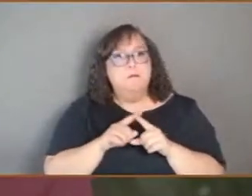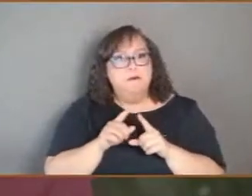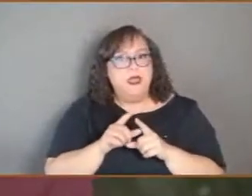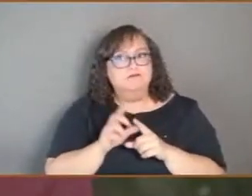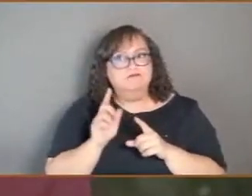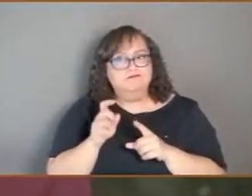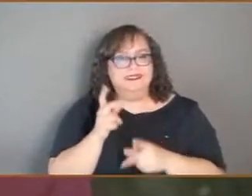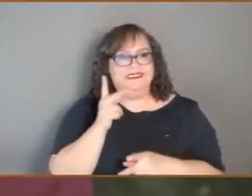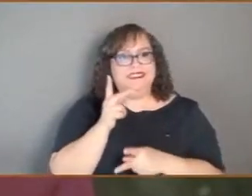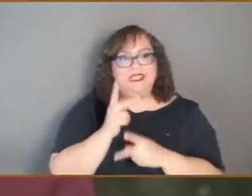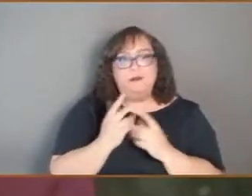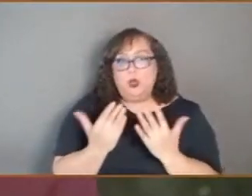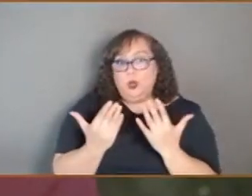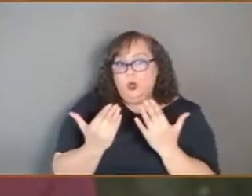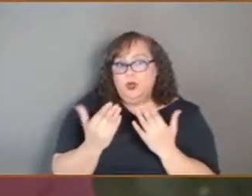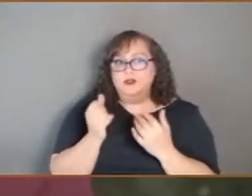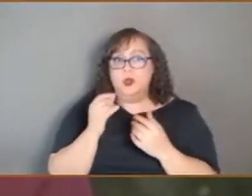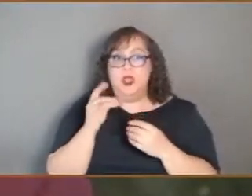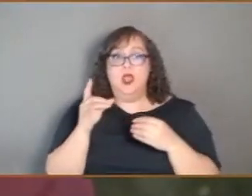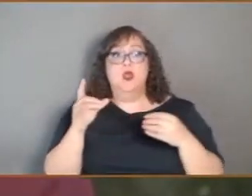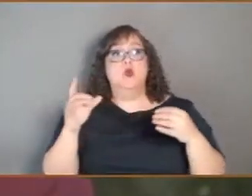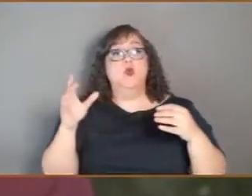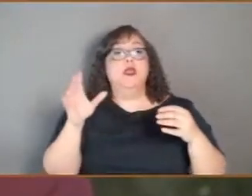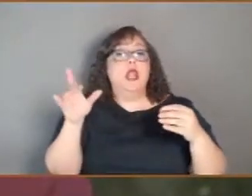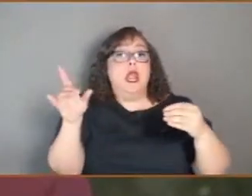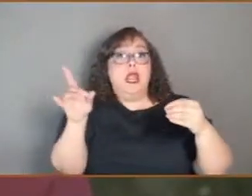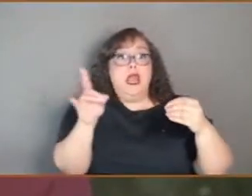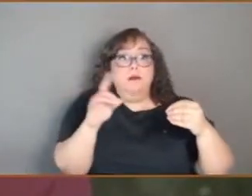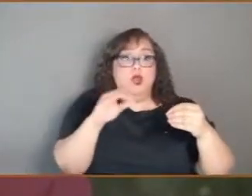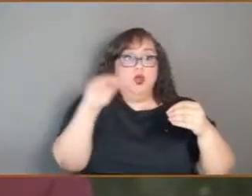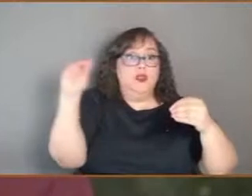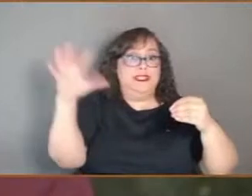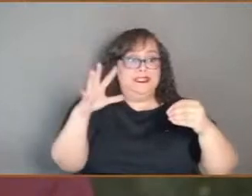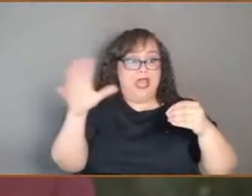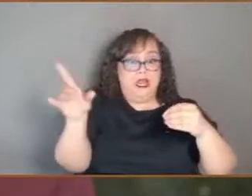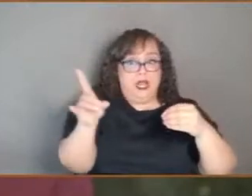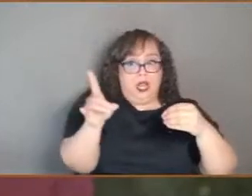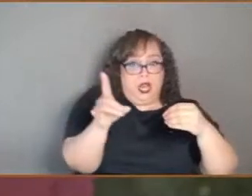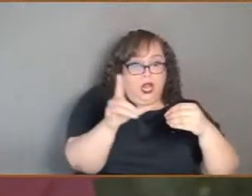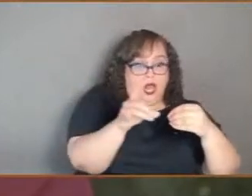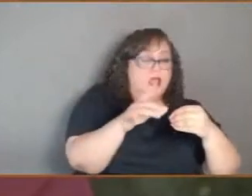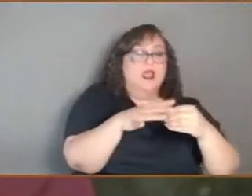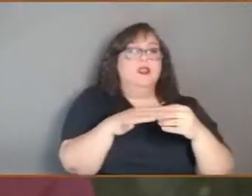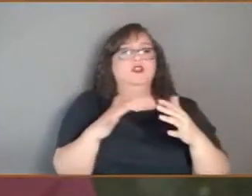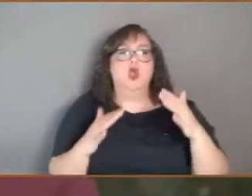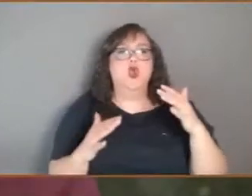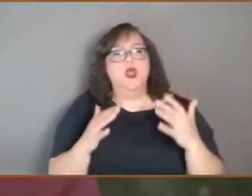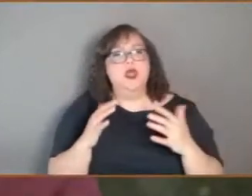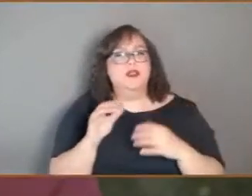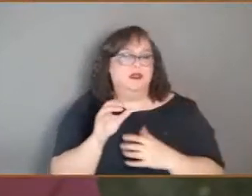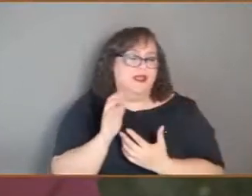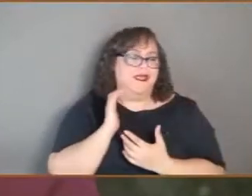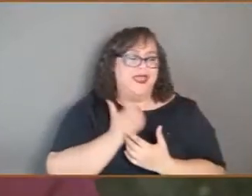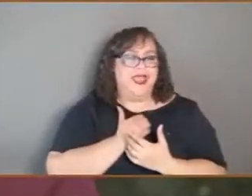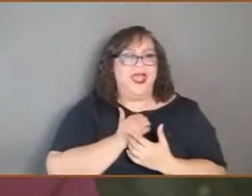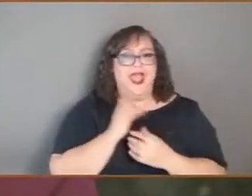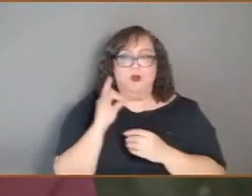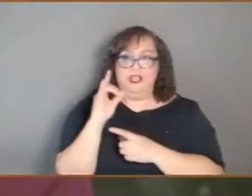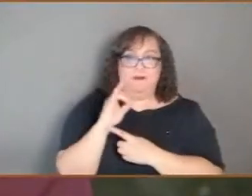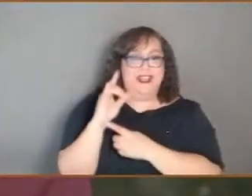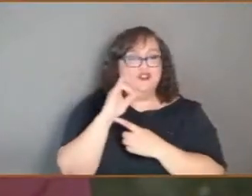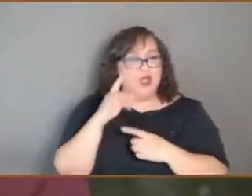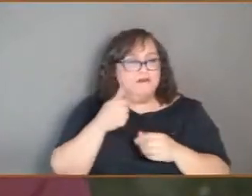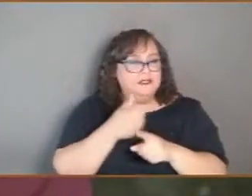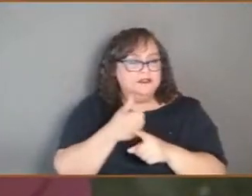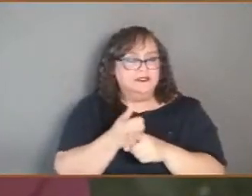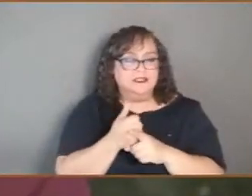little bit close to the sun. So the spacecraft is designed to manage all that balance of energy coming in and out, as close as we get to the sun and